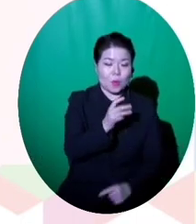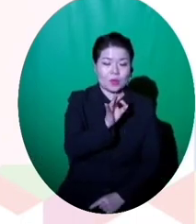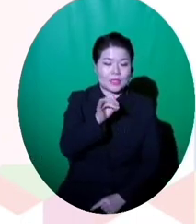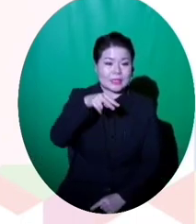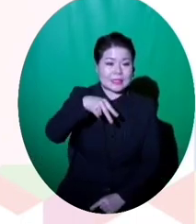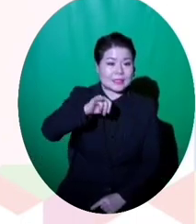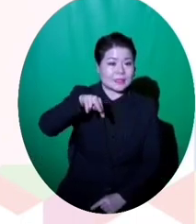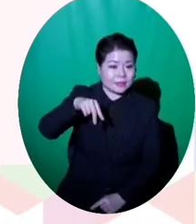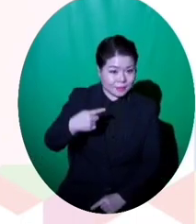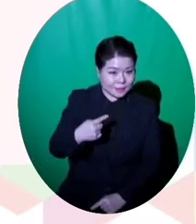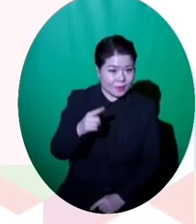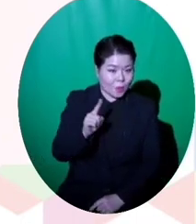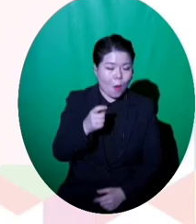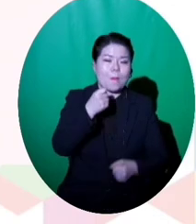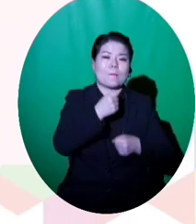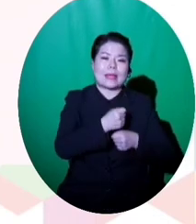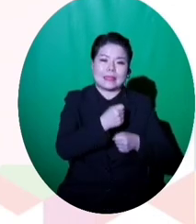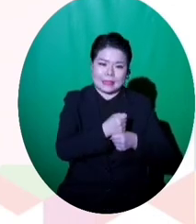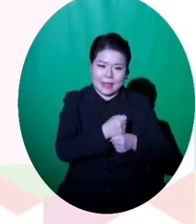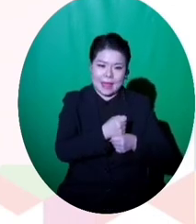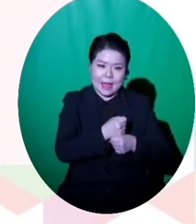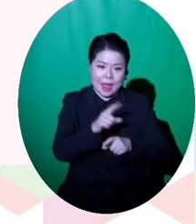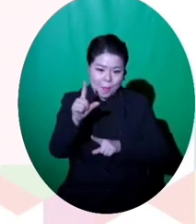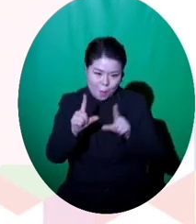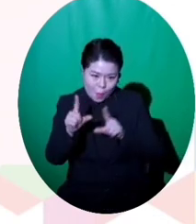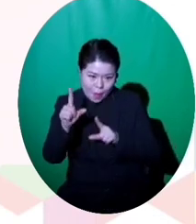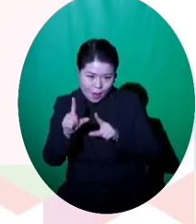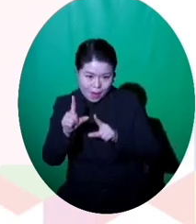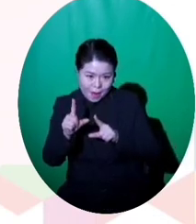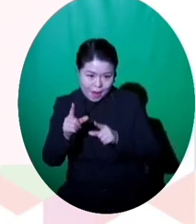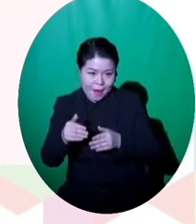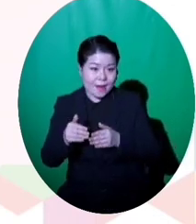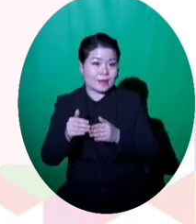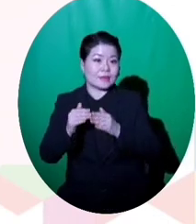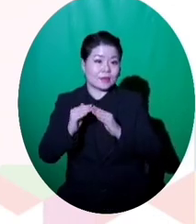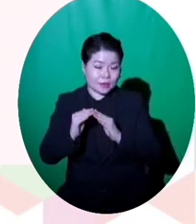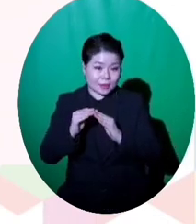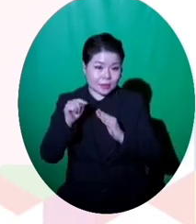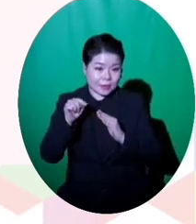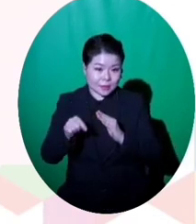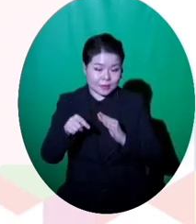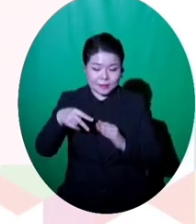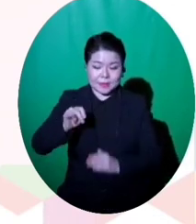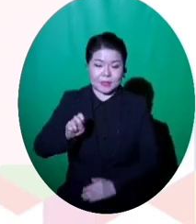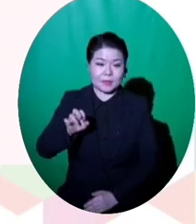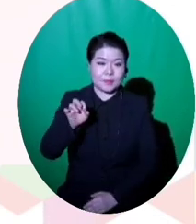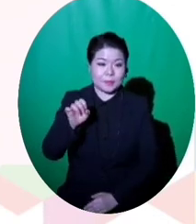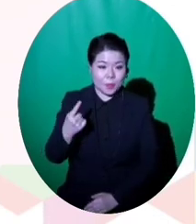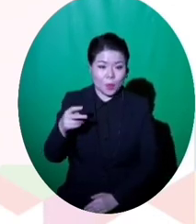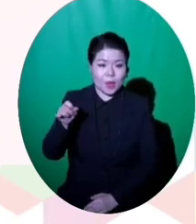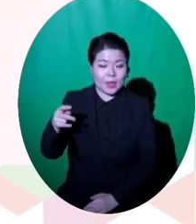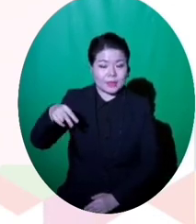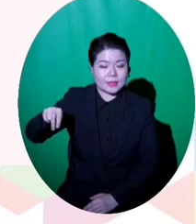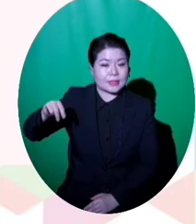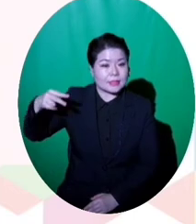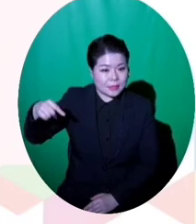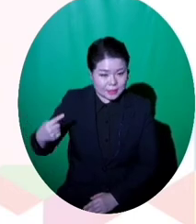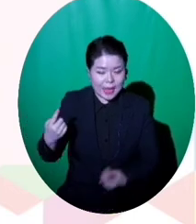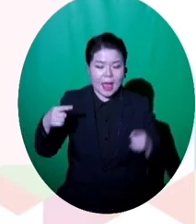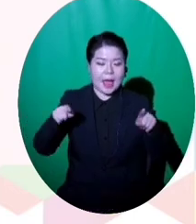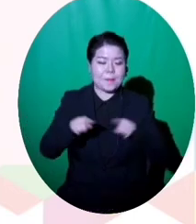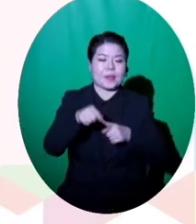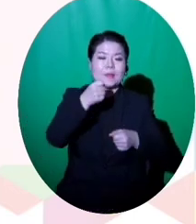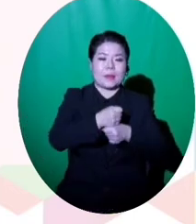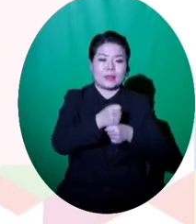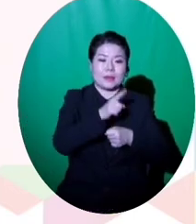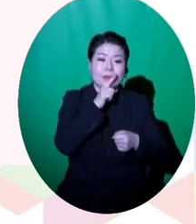a how do we create together? And I think that's the key, is rather than a competition or kind